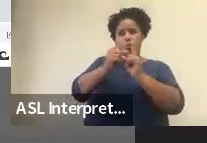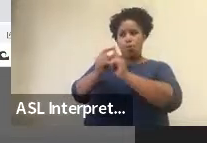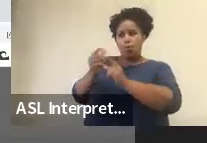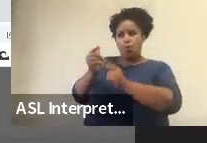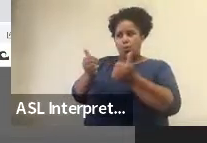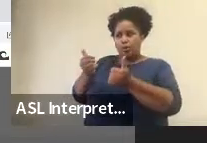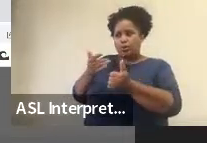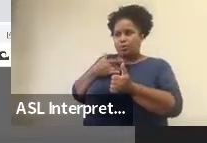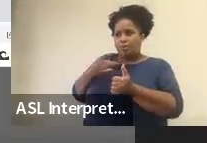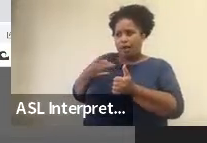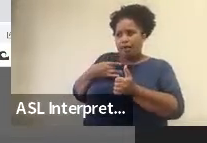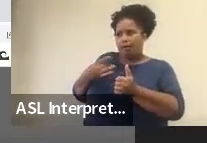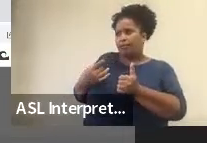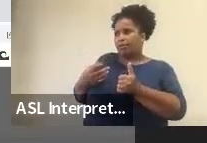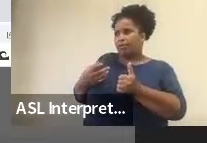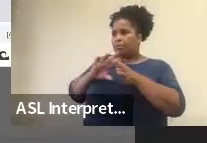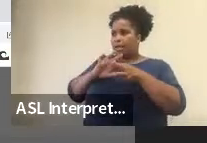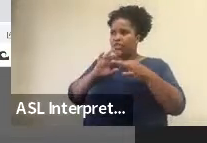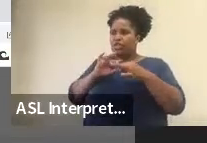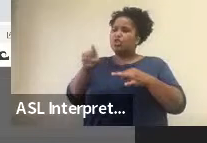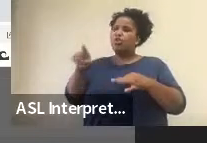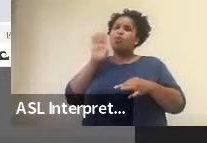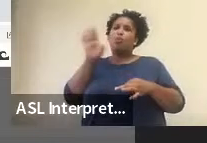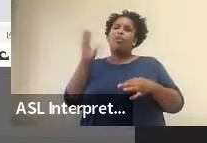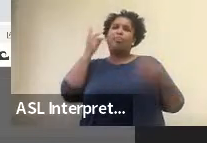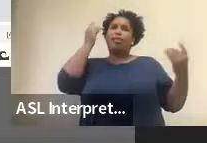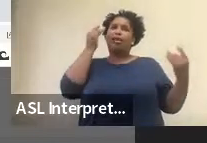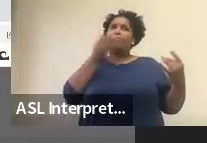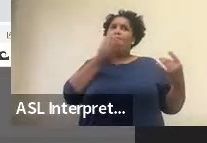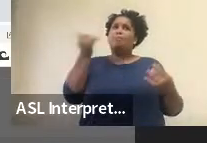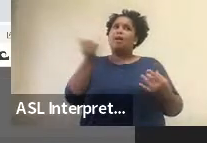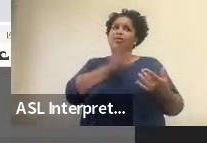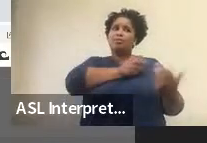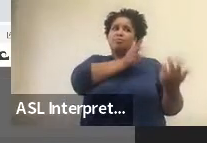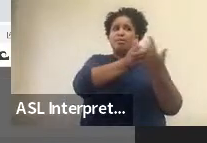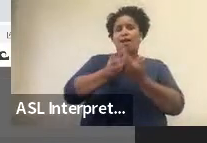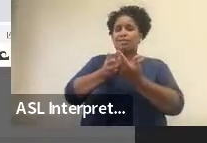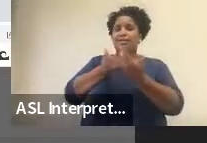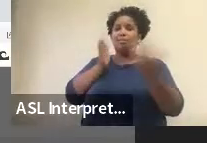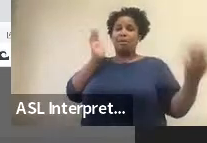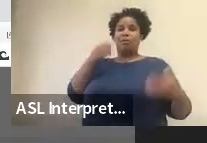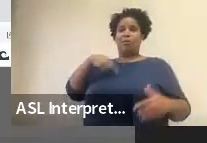types of messaging would they kind of think would be the best versus what